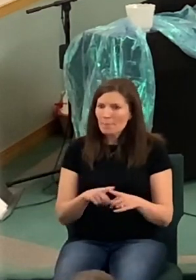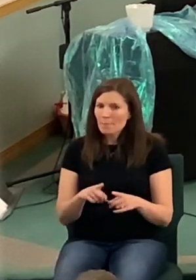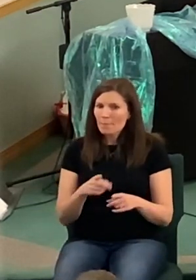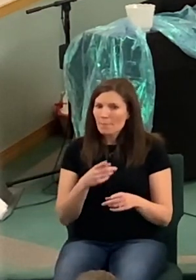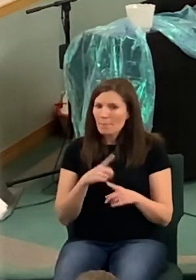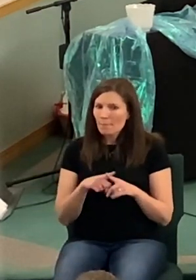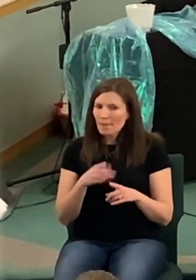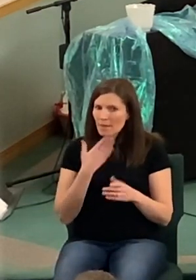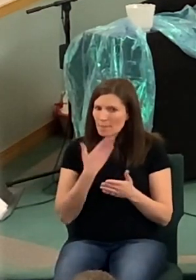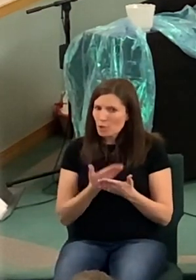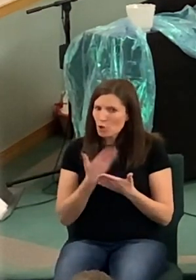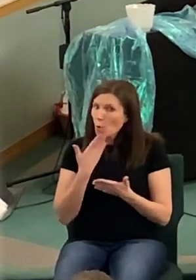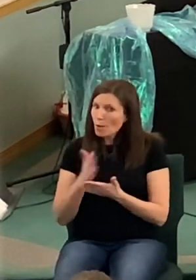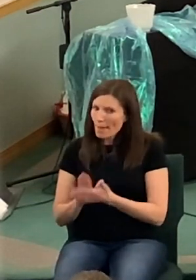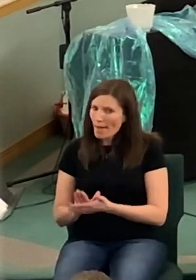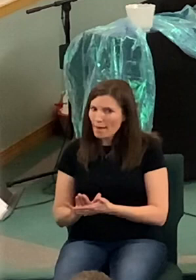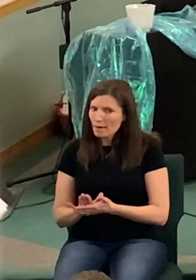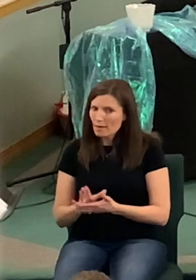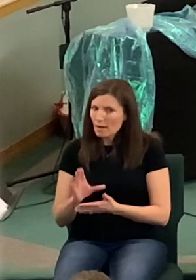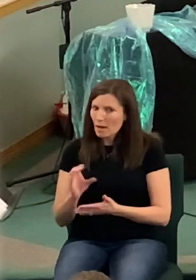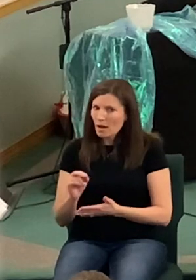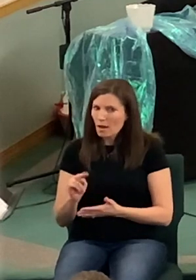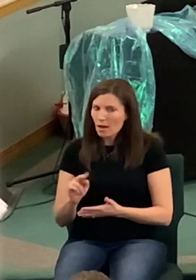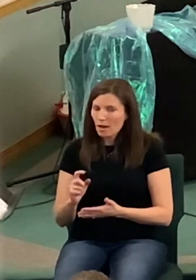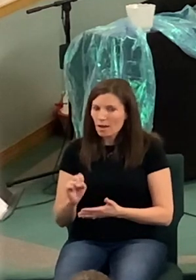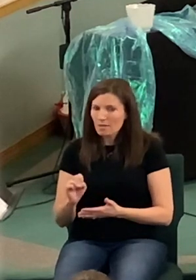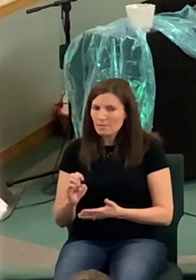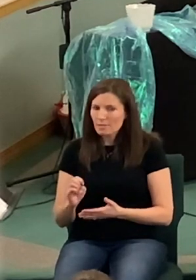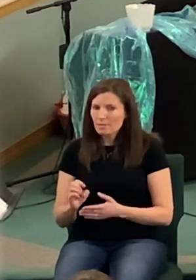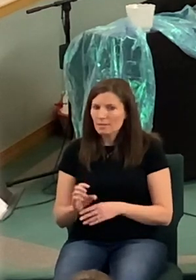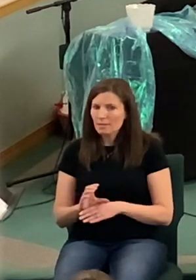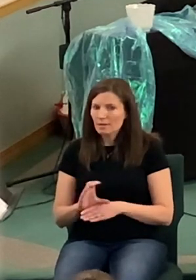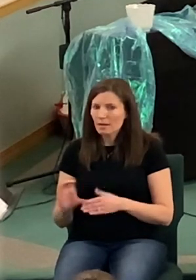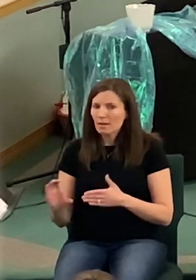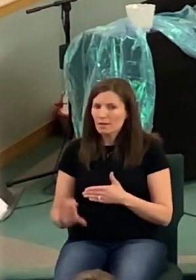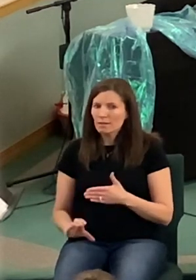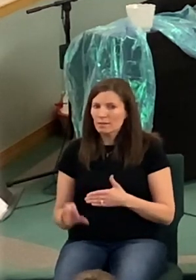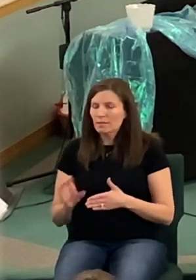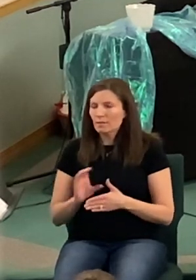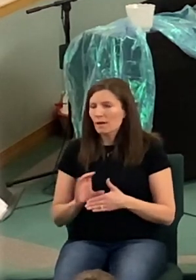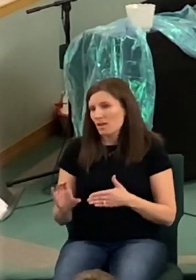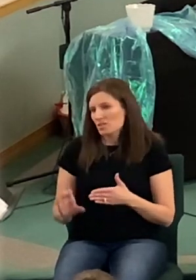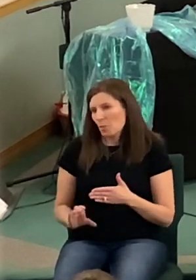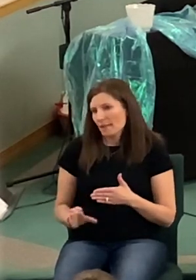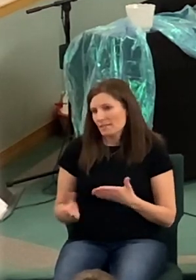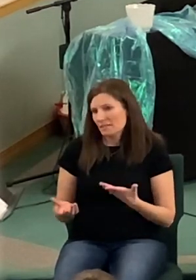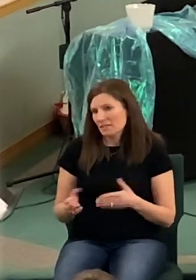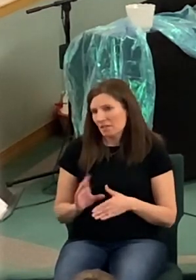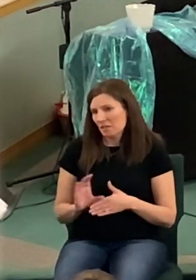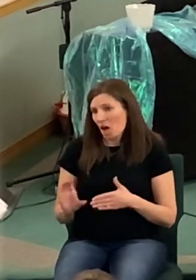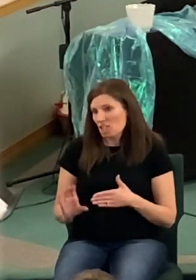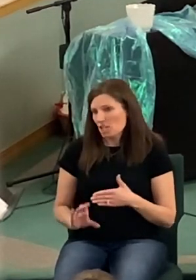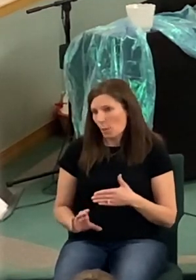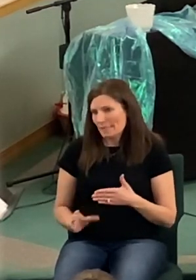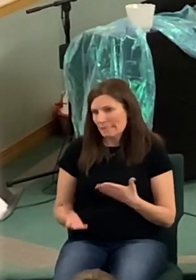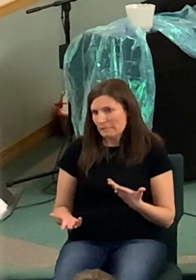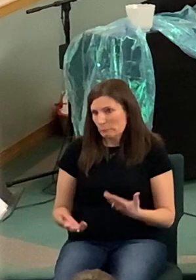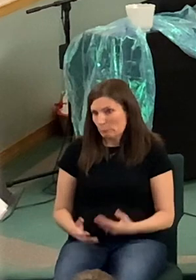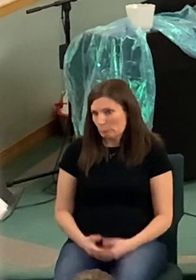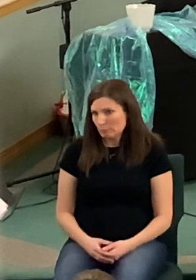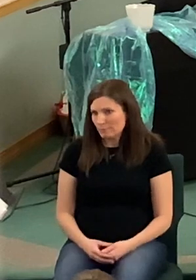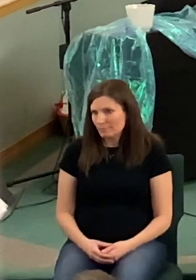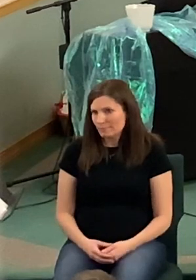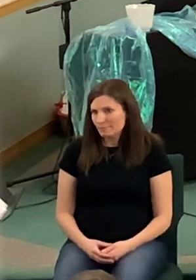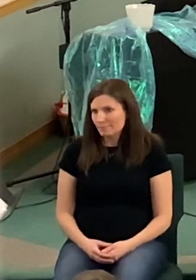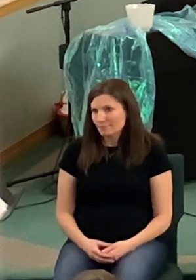actions. And here in verse 25, as he's talking about spiritual punishment, most commentators say the way this is